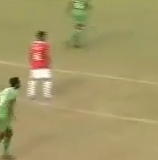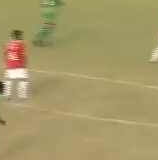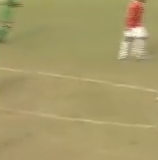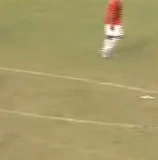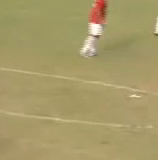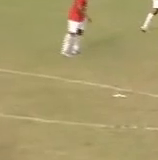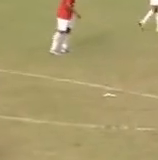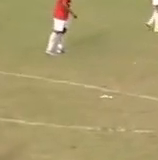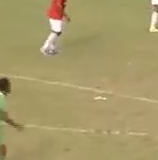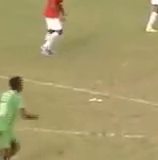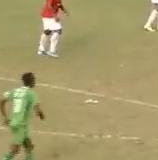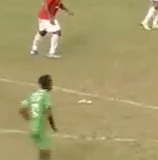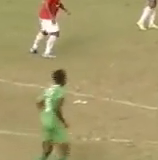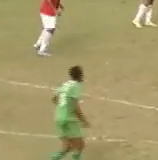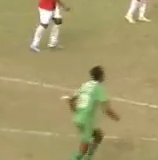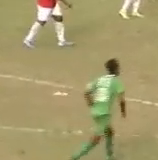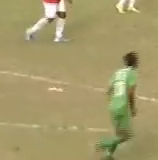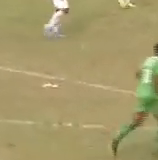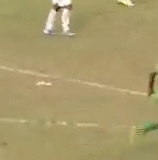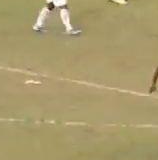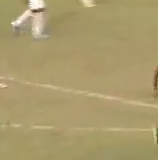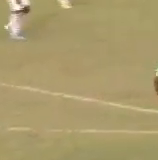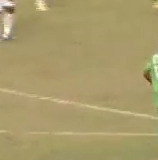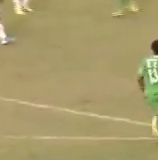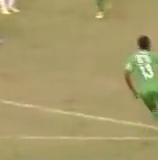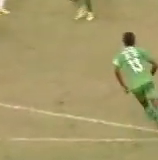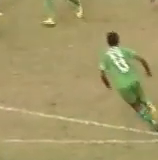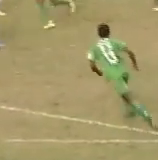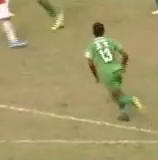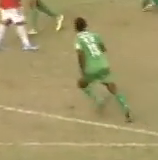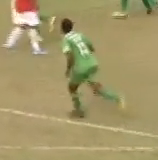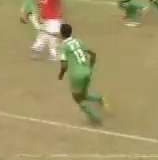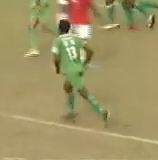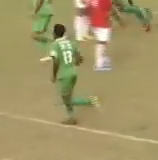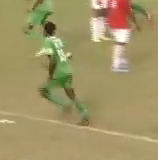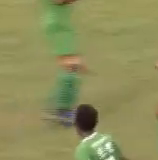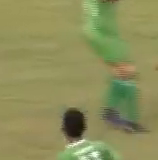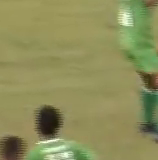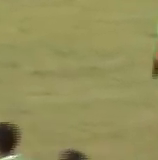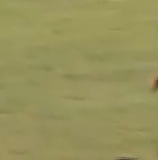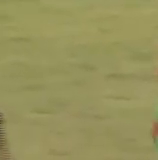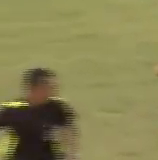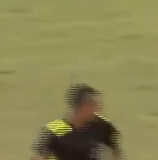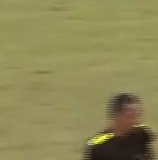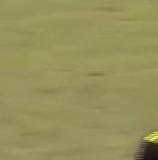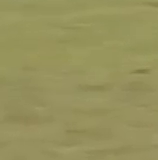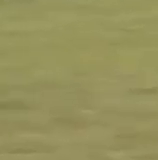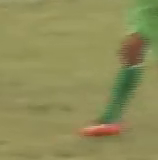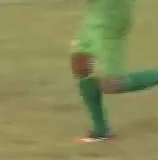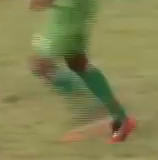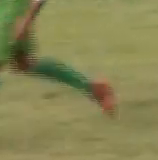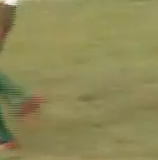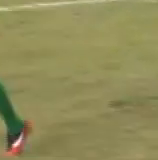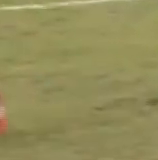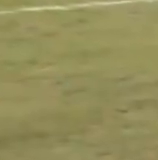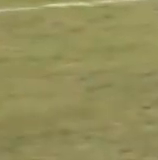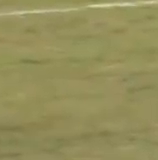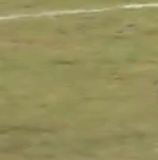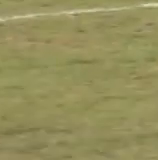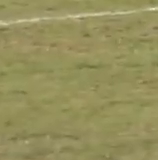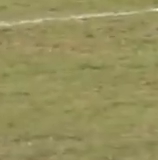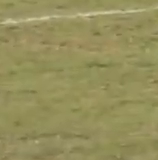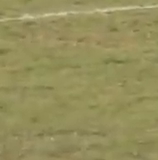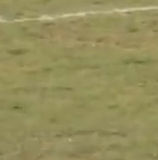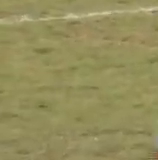the header, Baigan following through and playing it through, and it is Christopher Kumar. Nandi's Christopher Kumar.